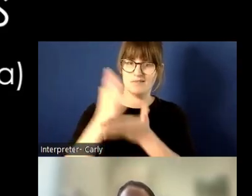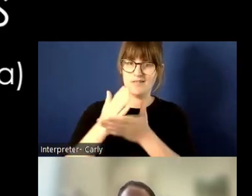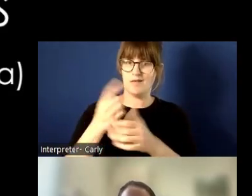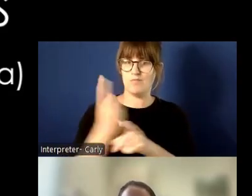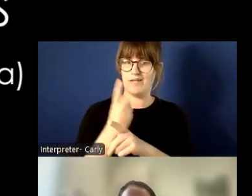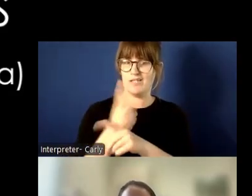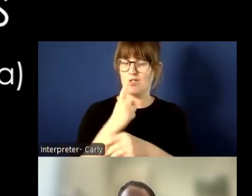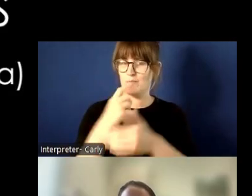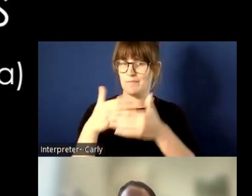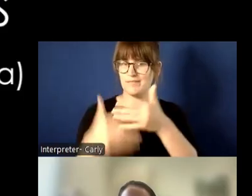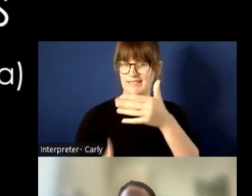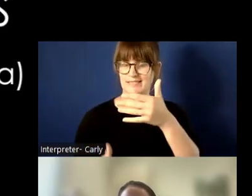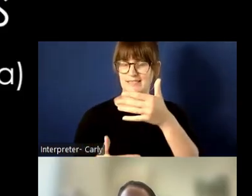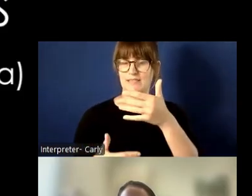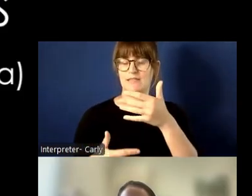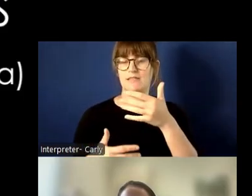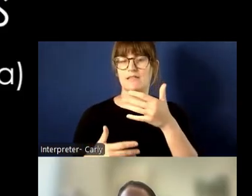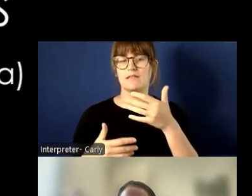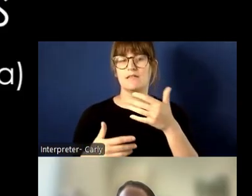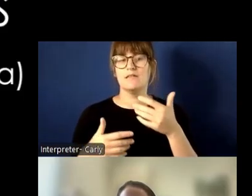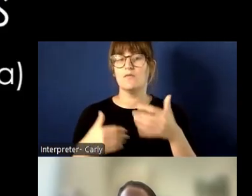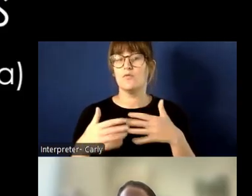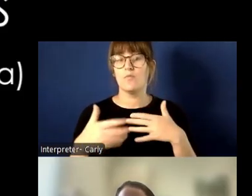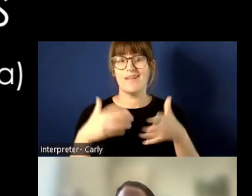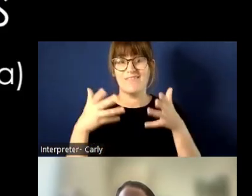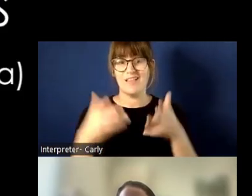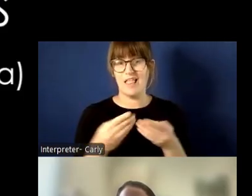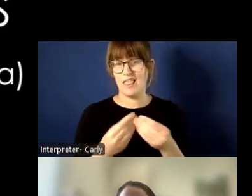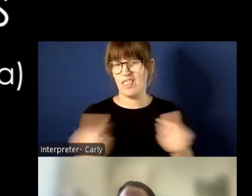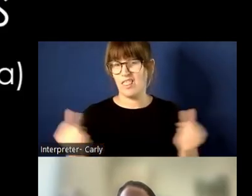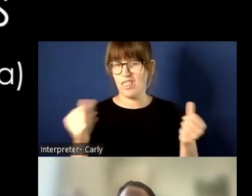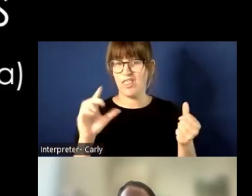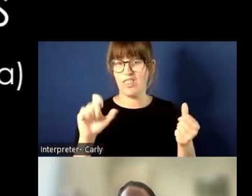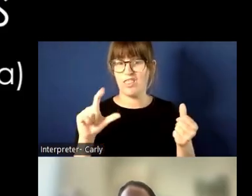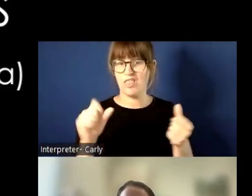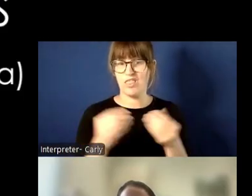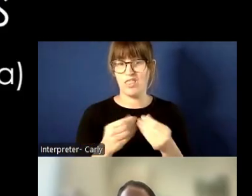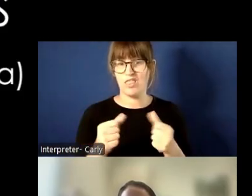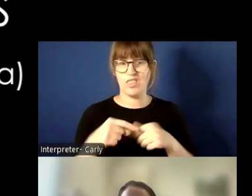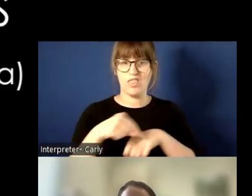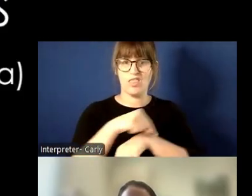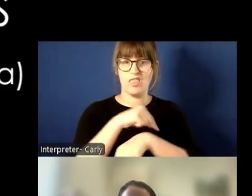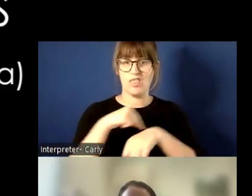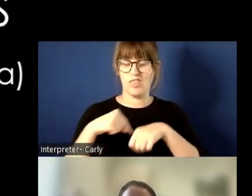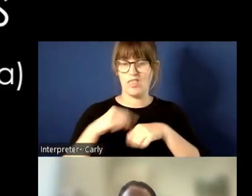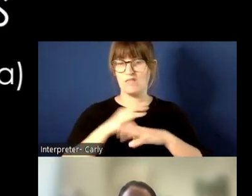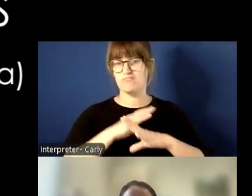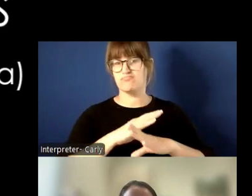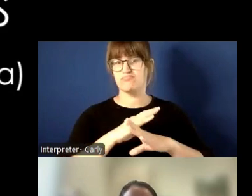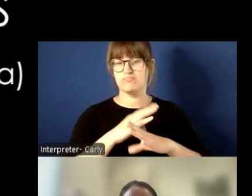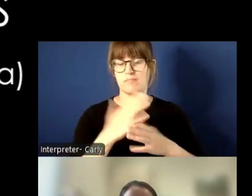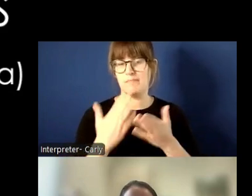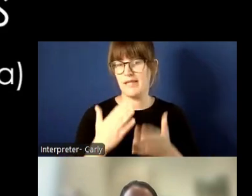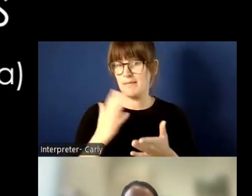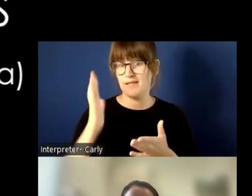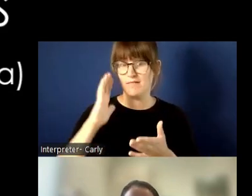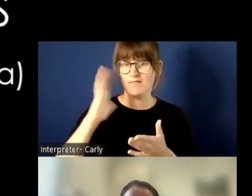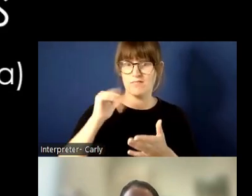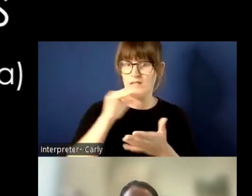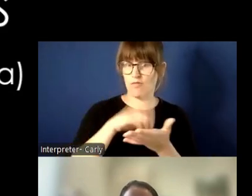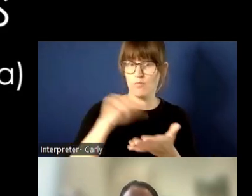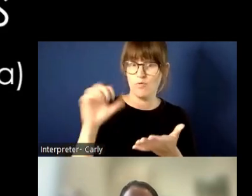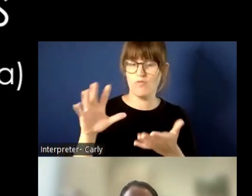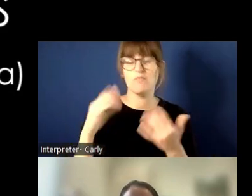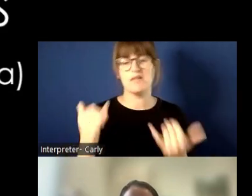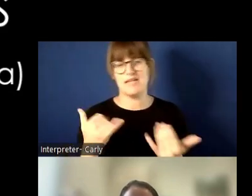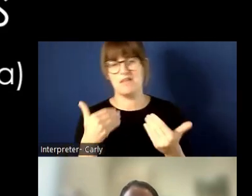And the goal is that you're destroying the lingering skin cancer cells with a little margin around that you didn't necessarily remove during the initial biopsy. Sometimes